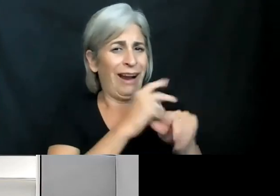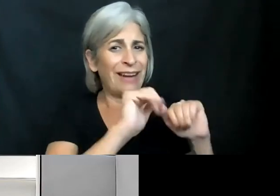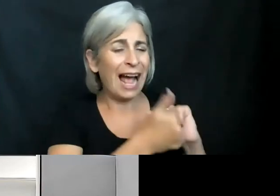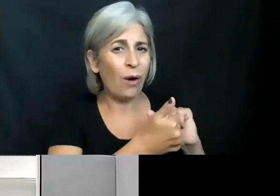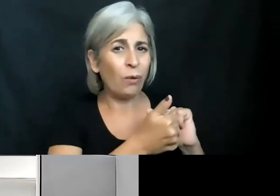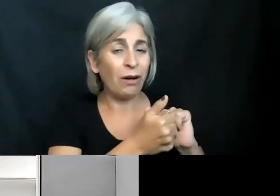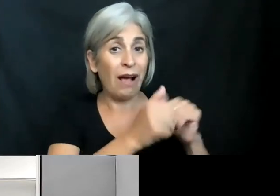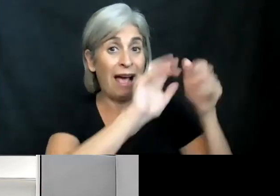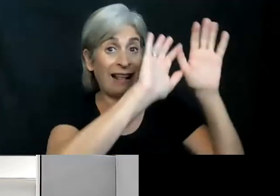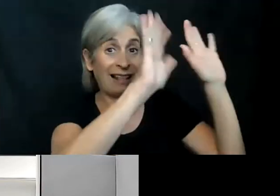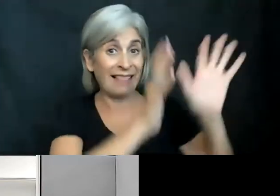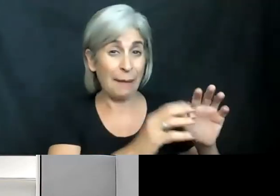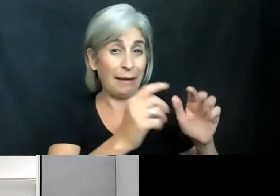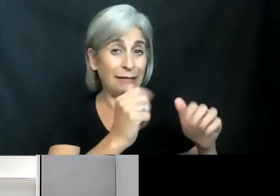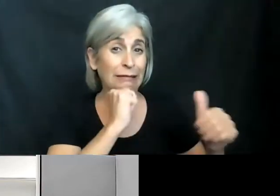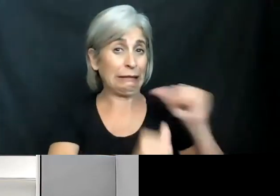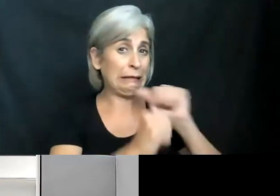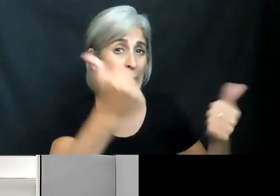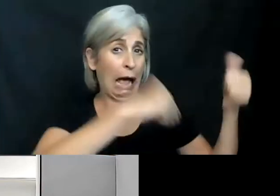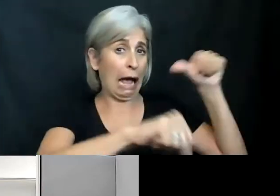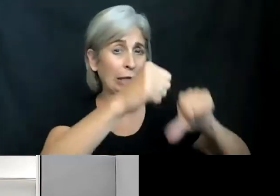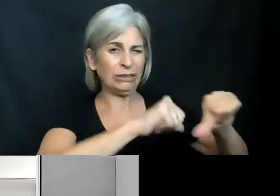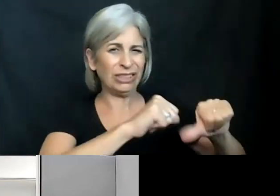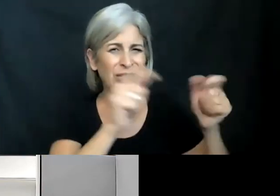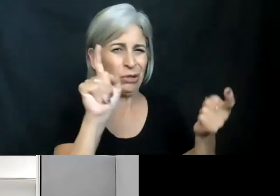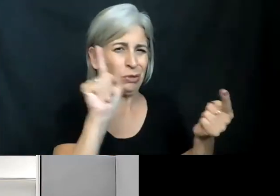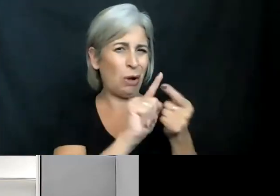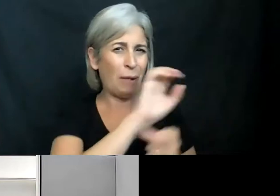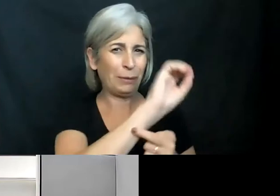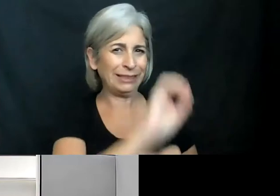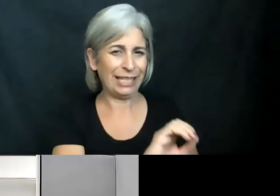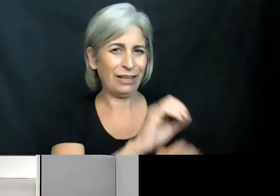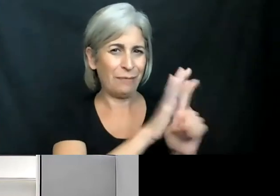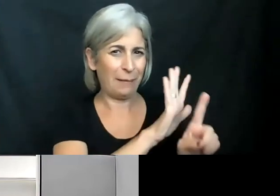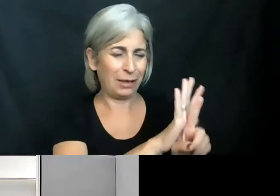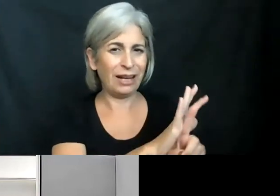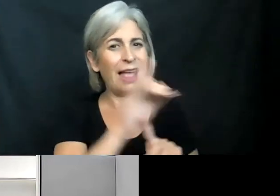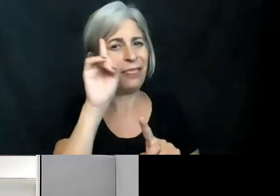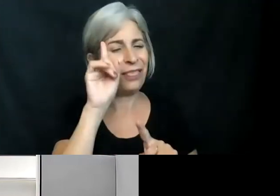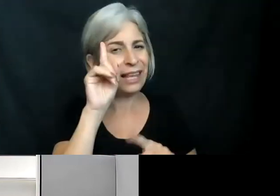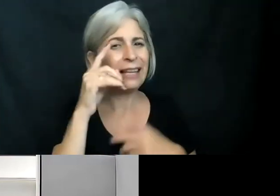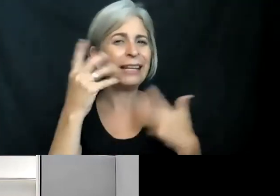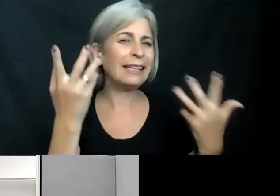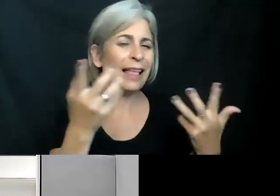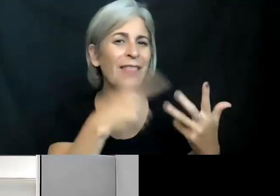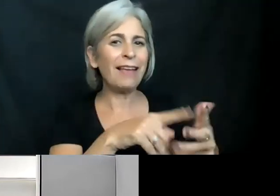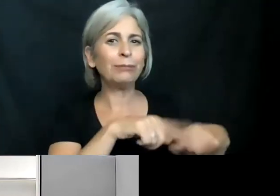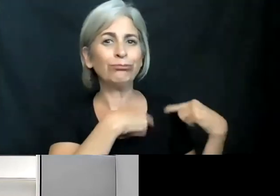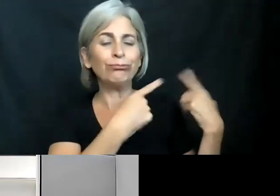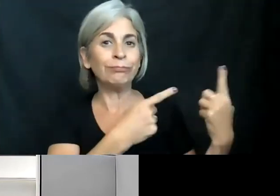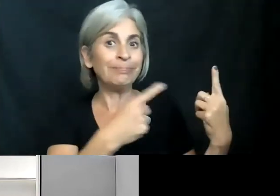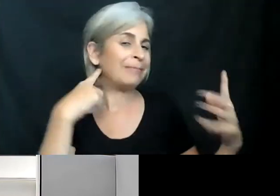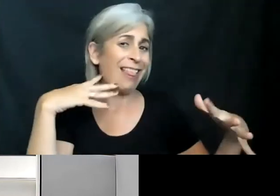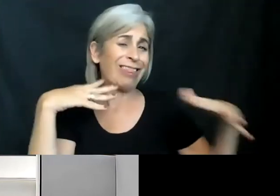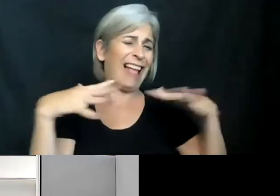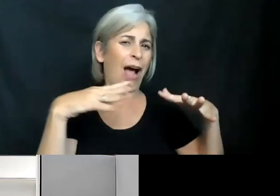deniers are a very small percentage of the population. And I think it's just since they've been pretty loud recently.